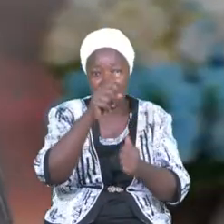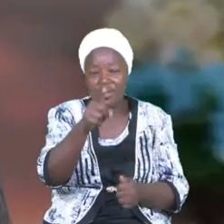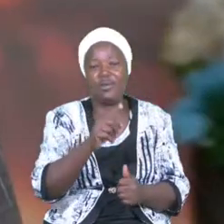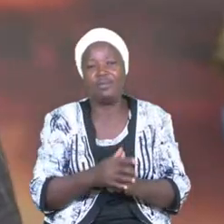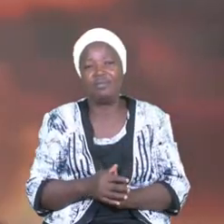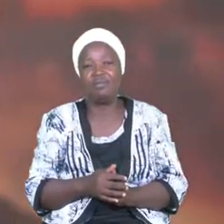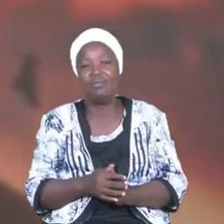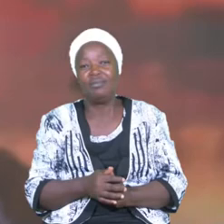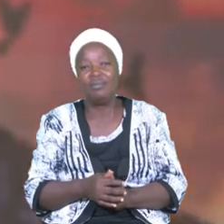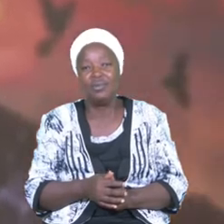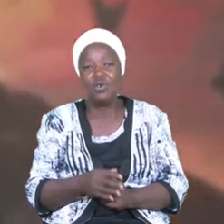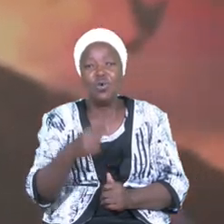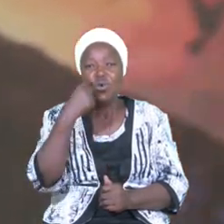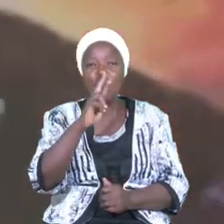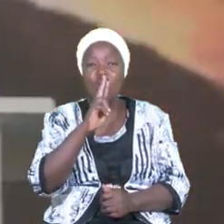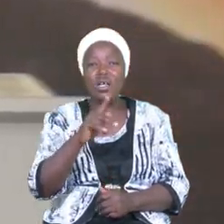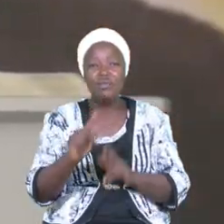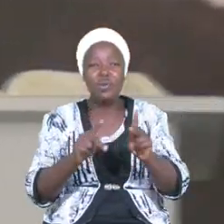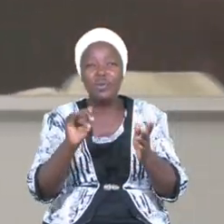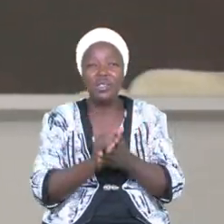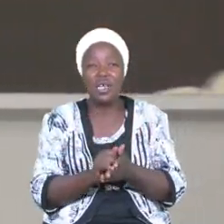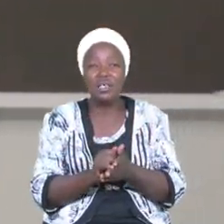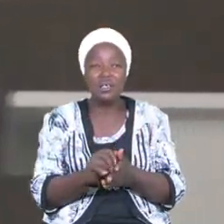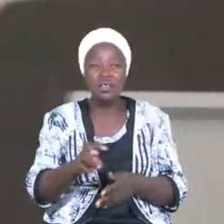Who are the people that sail with me?